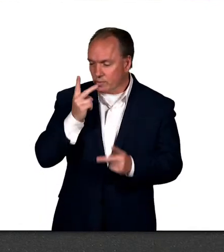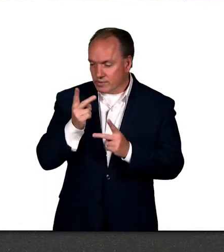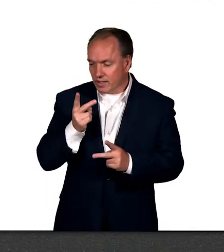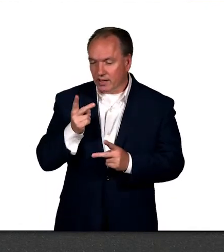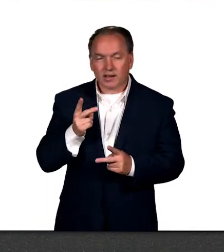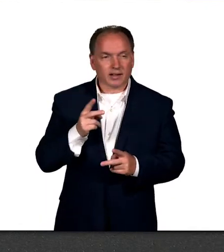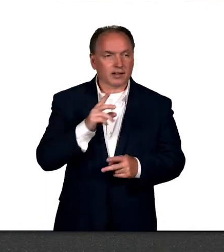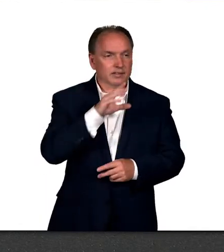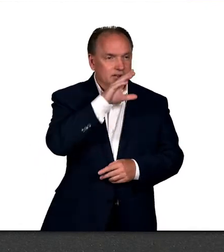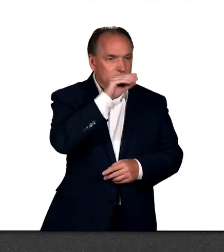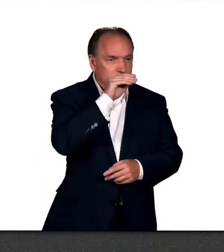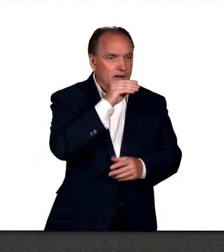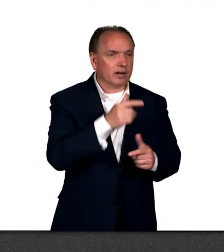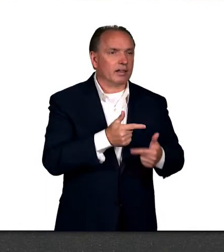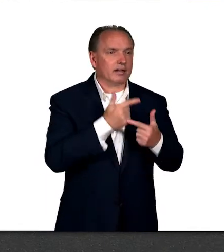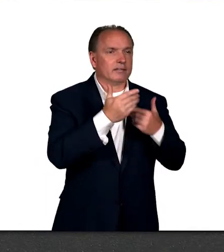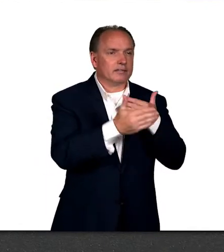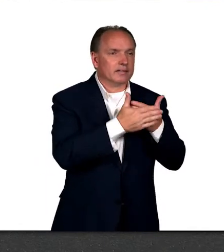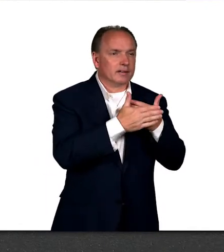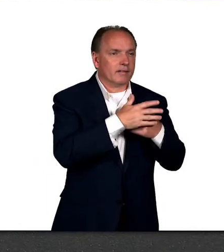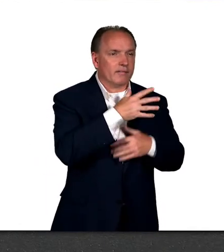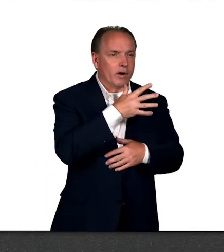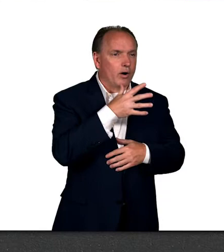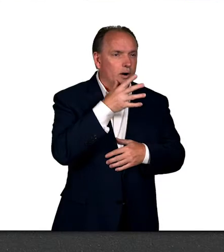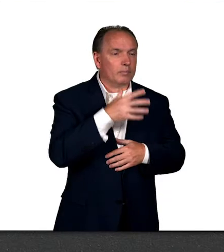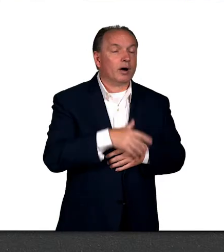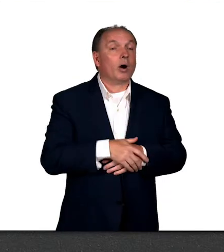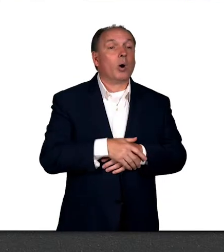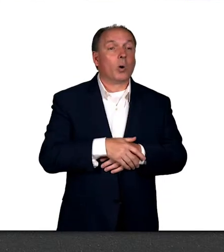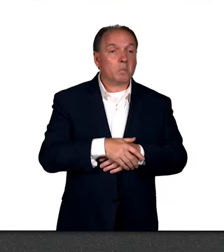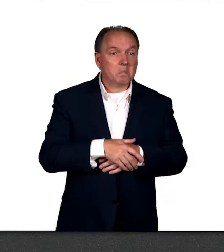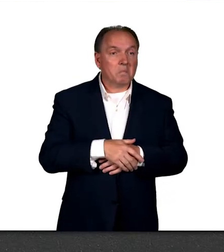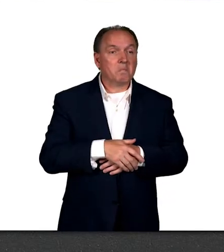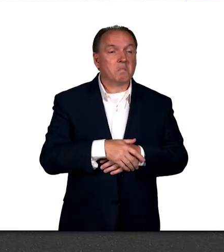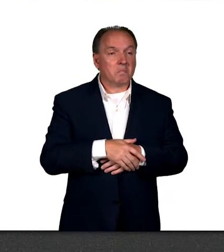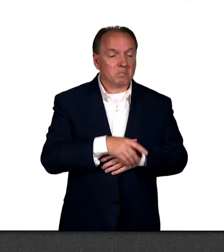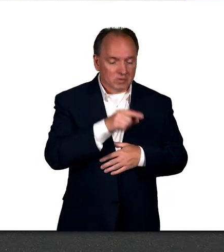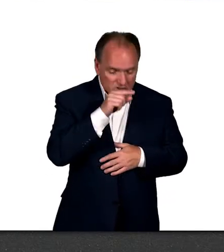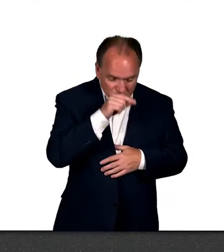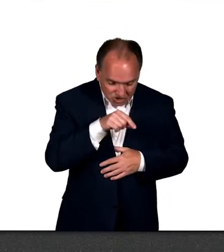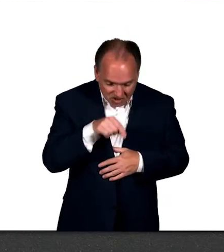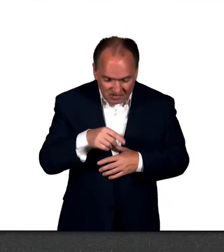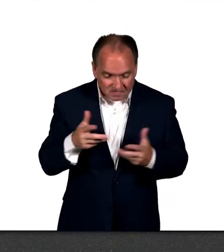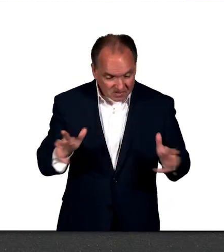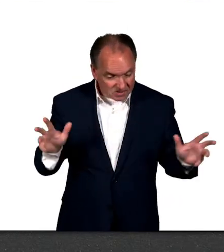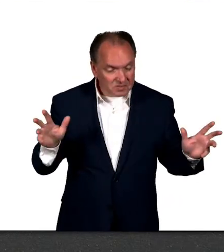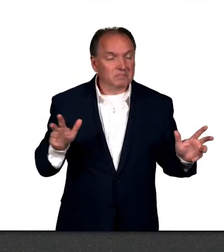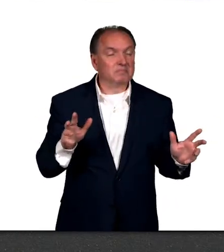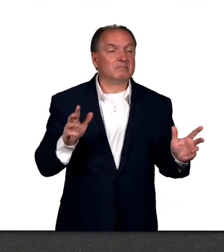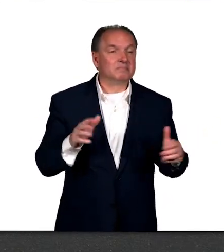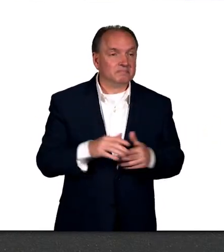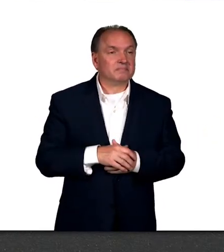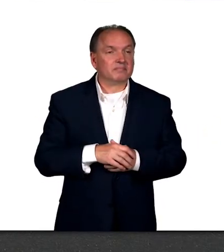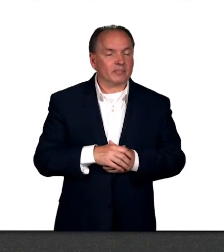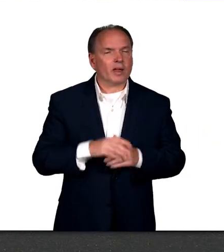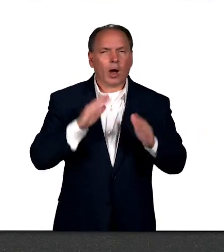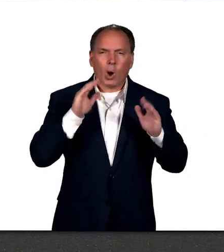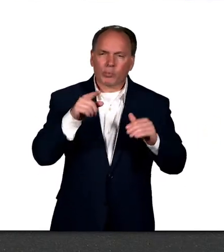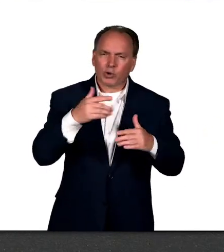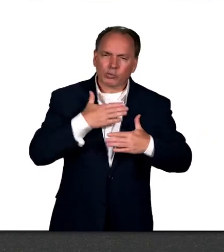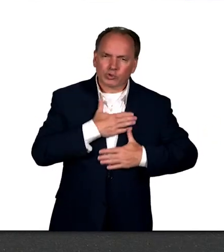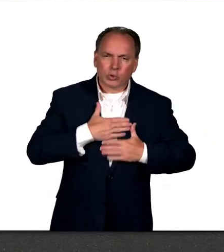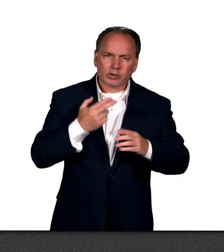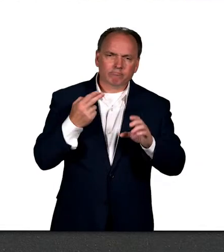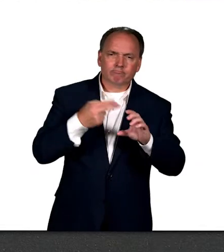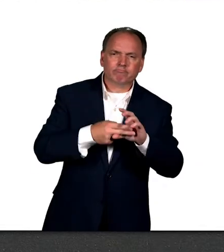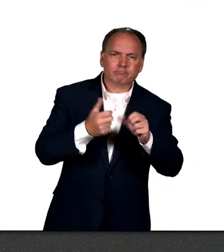pond near the farm. I think we did chicken. I think we're good. I hope you enjoyed